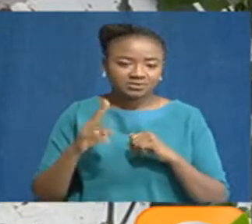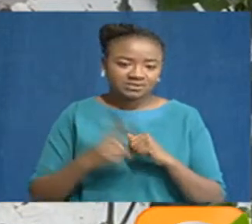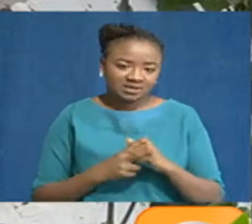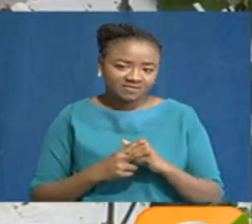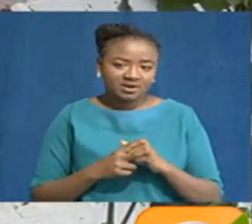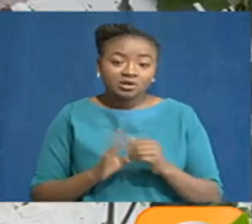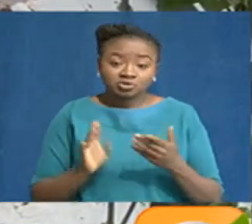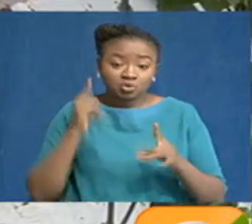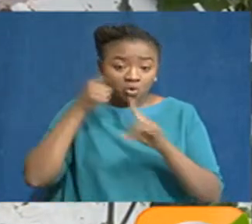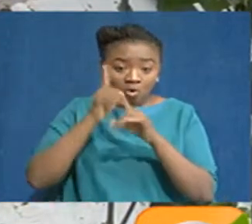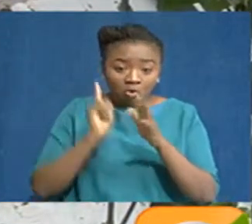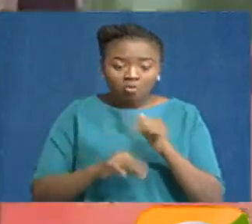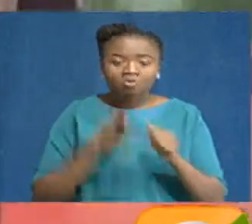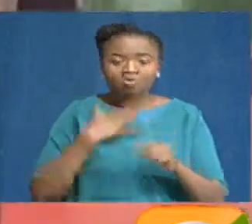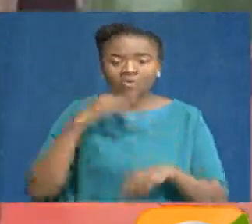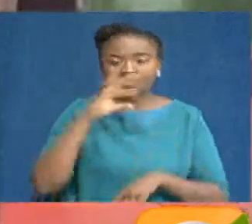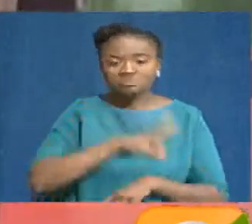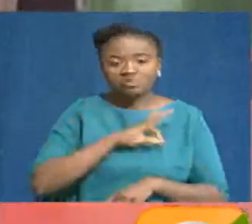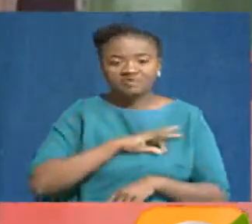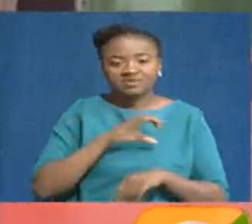regardless of external conditions.